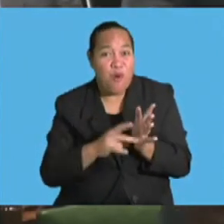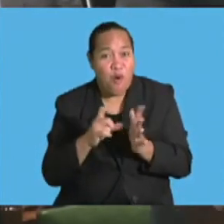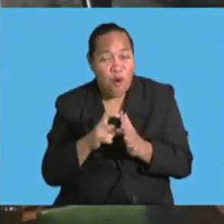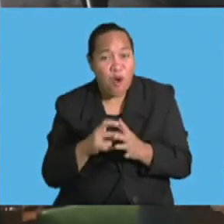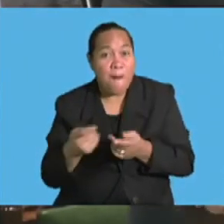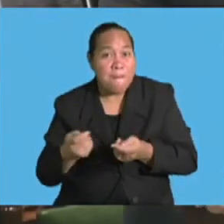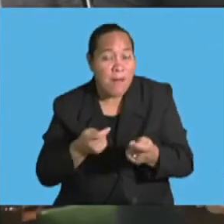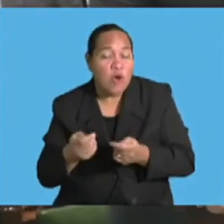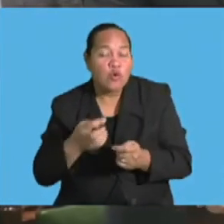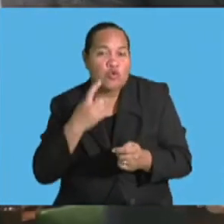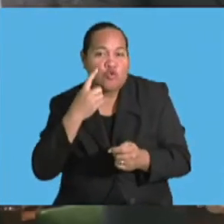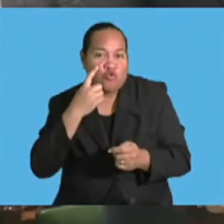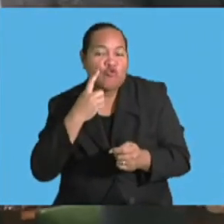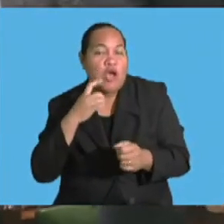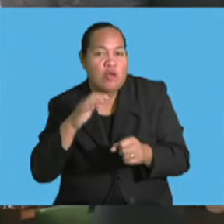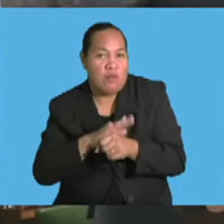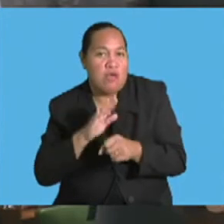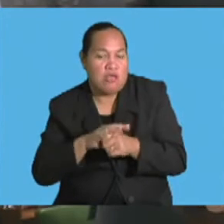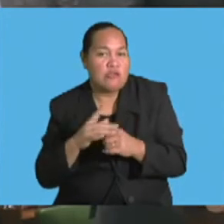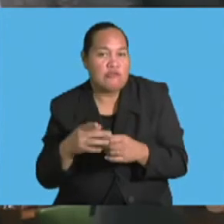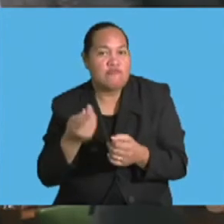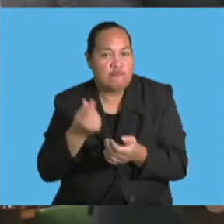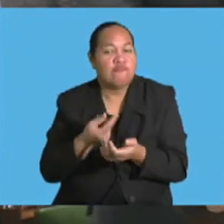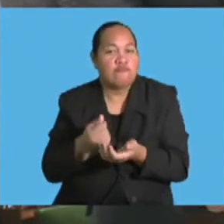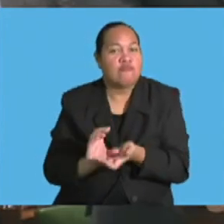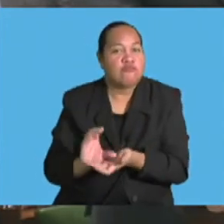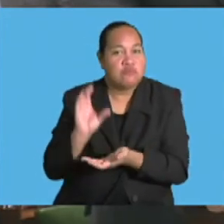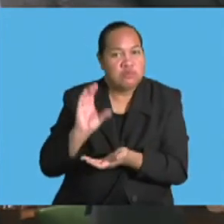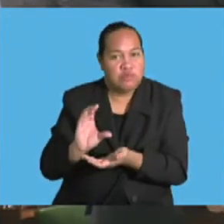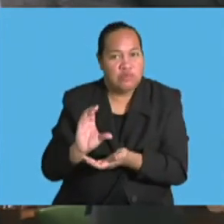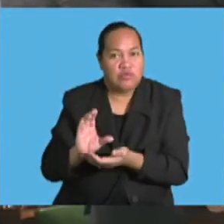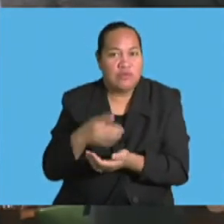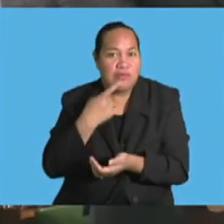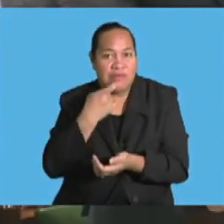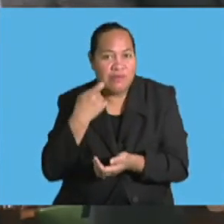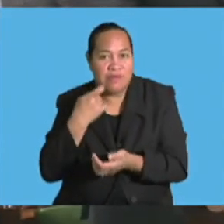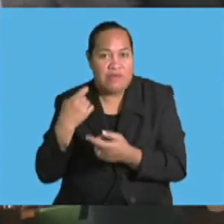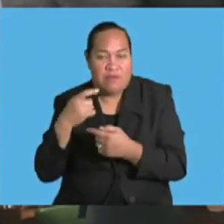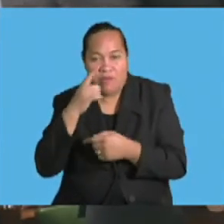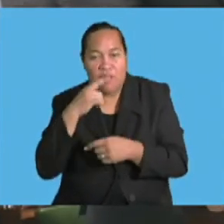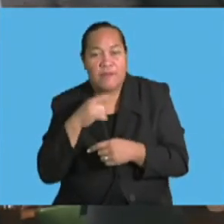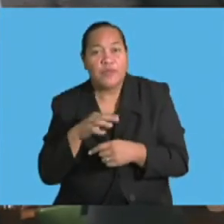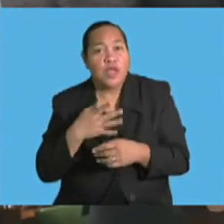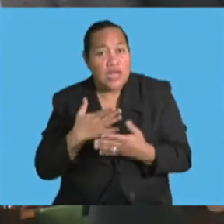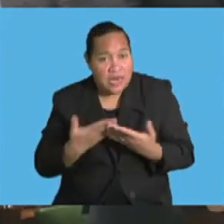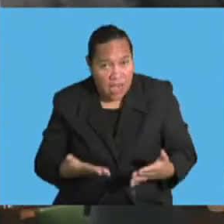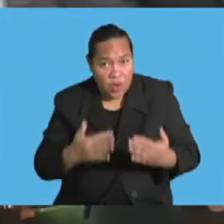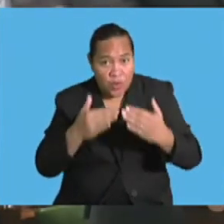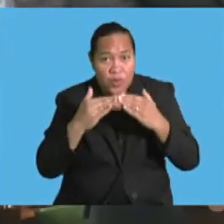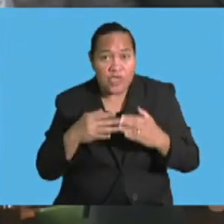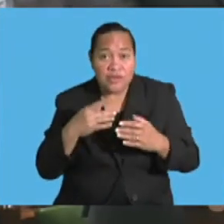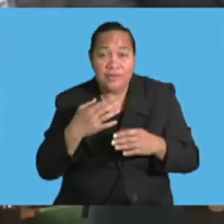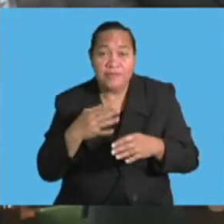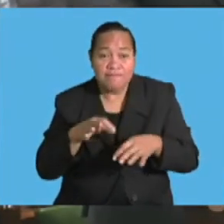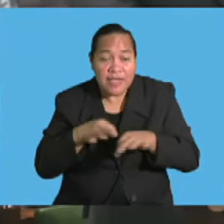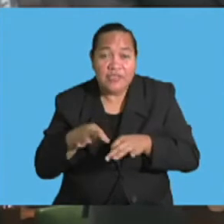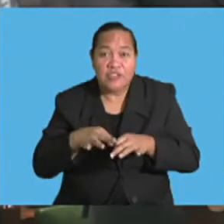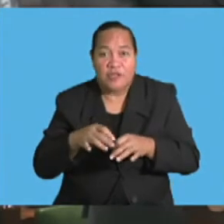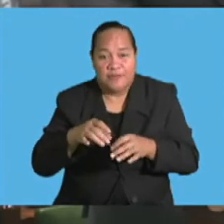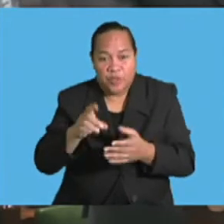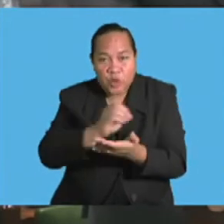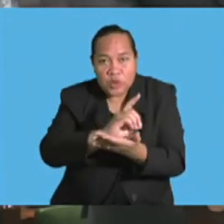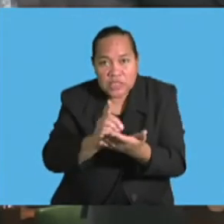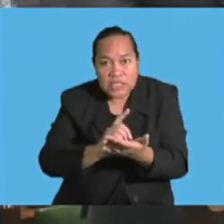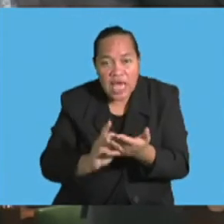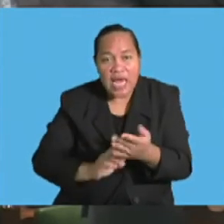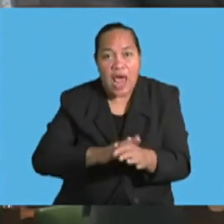rates. In respect of that, Mr. Speaker, we are starting work on the design of a new blue bond to attract climate